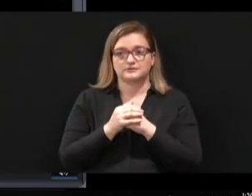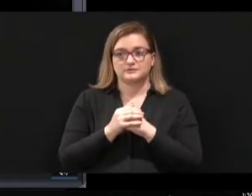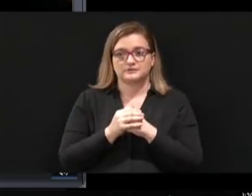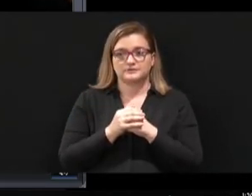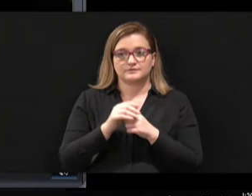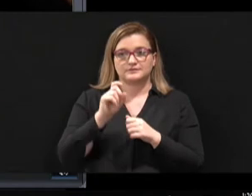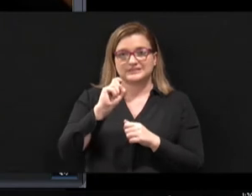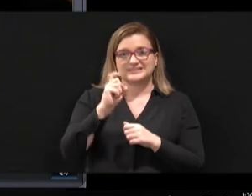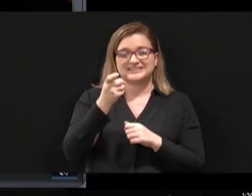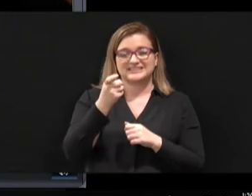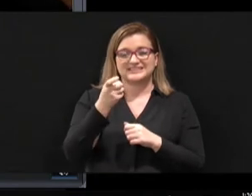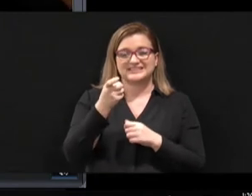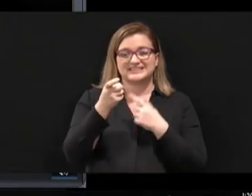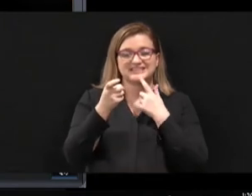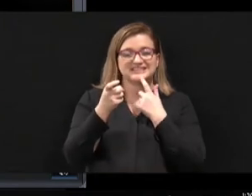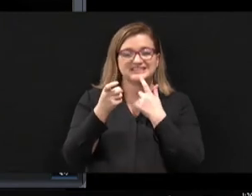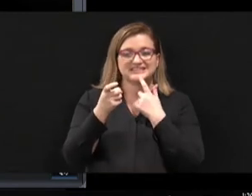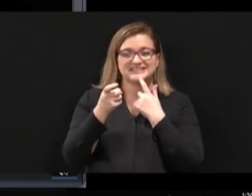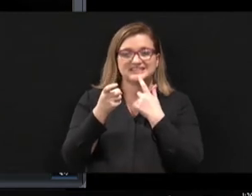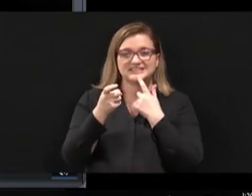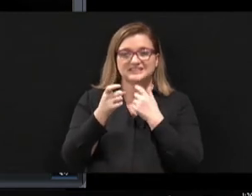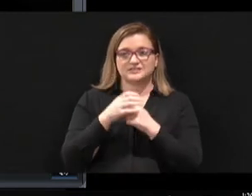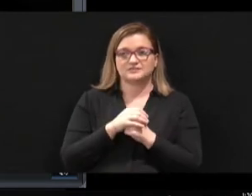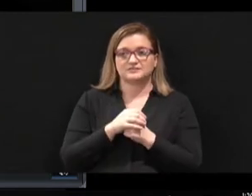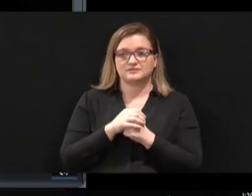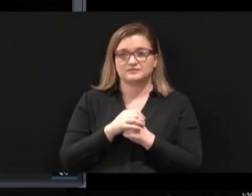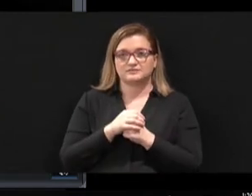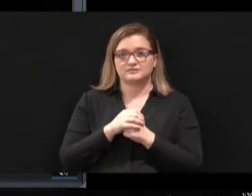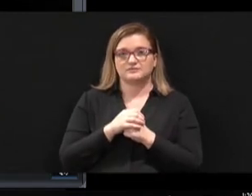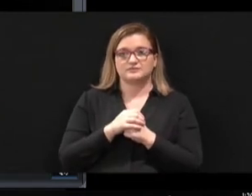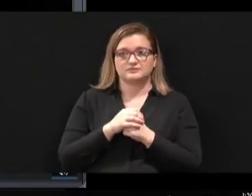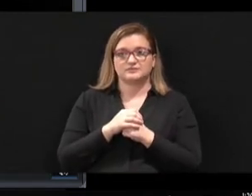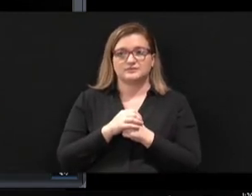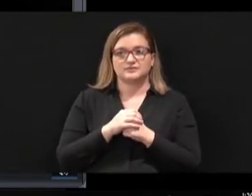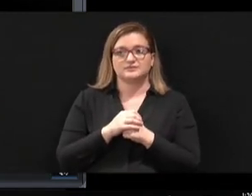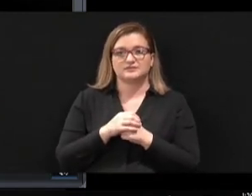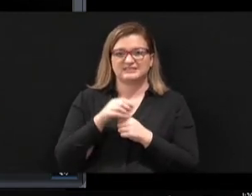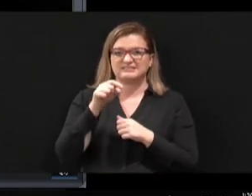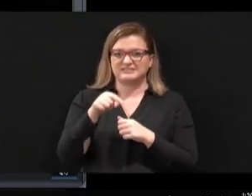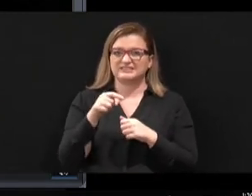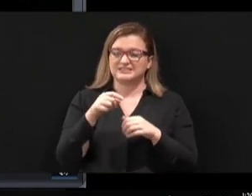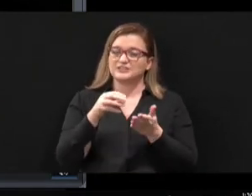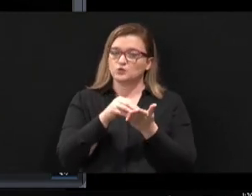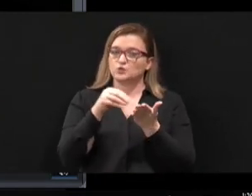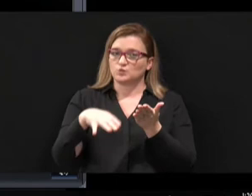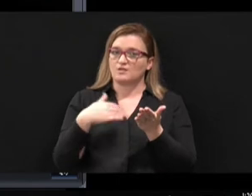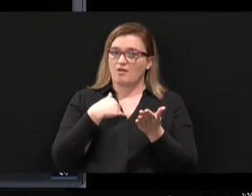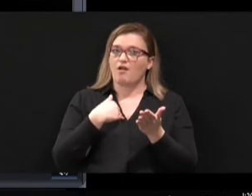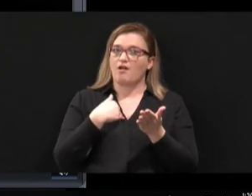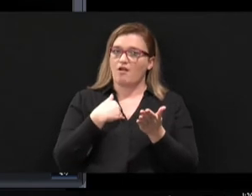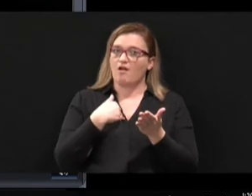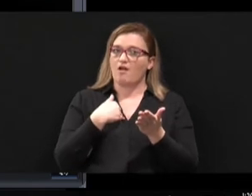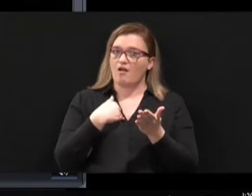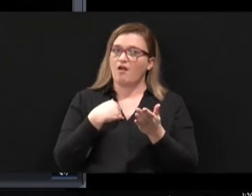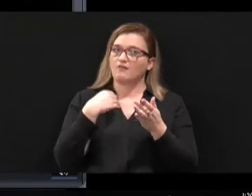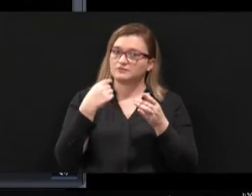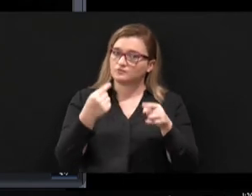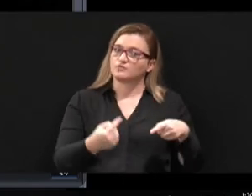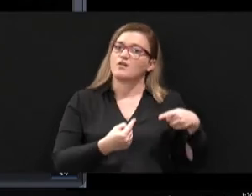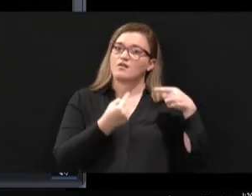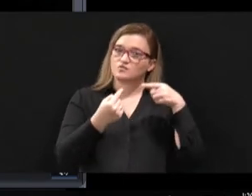Yeah. Kids have a really hard time with this, particularly those with dyslexia, because it says the k in